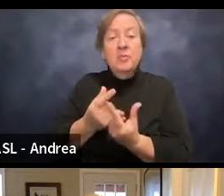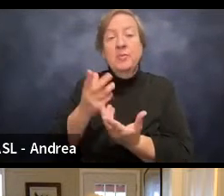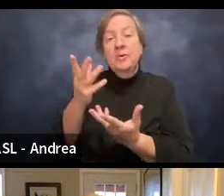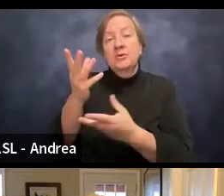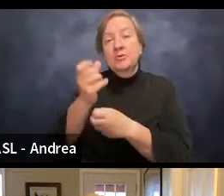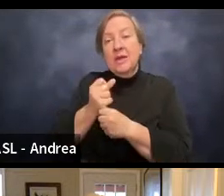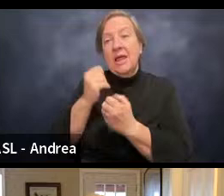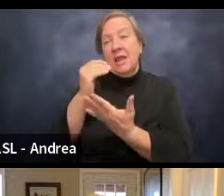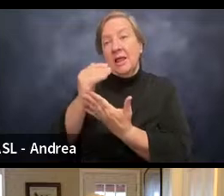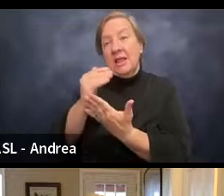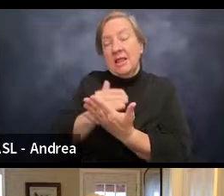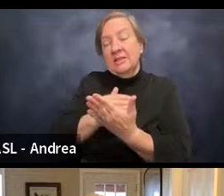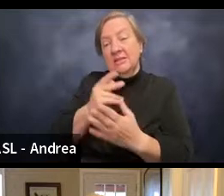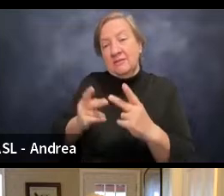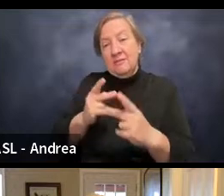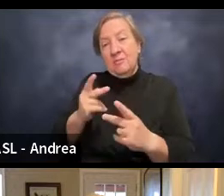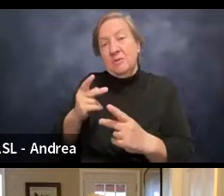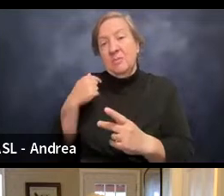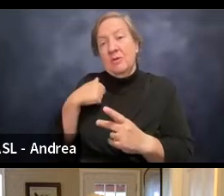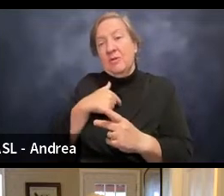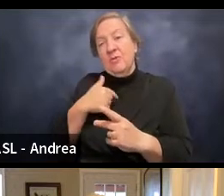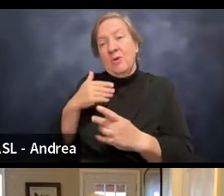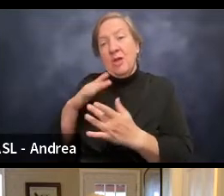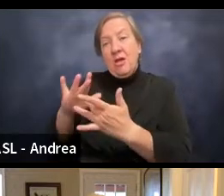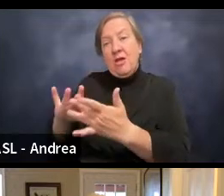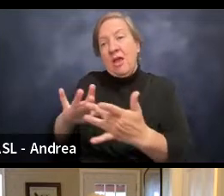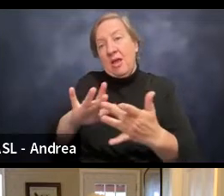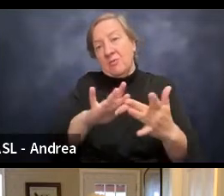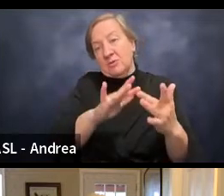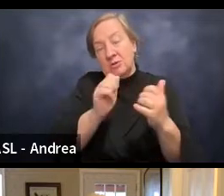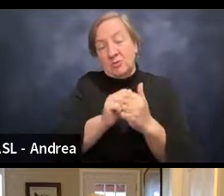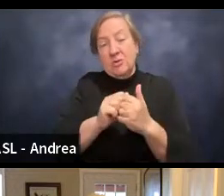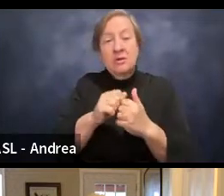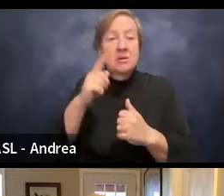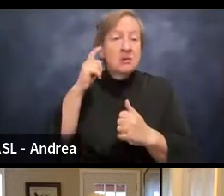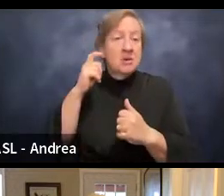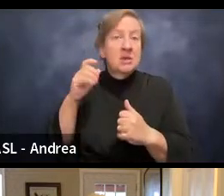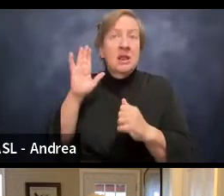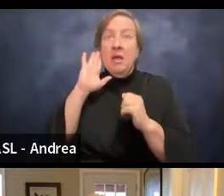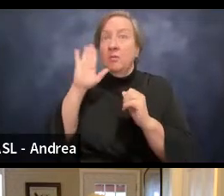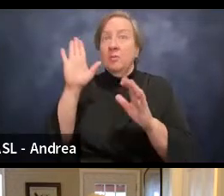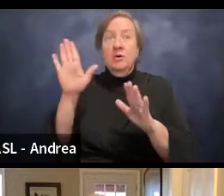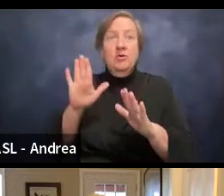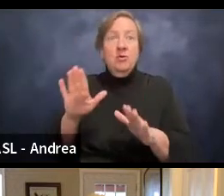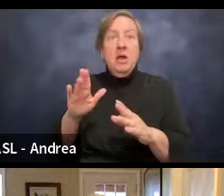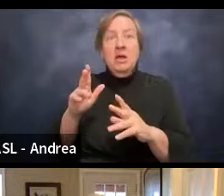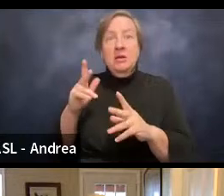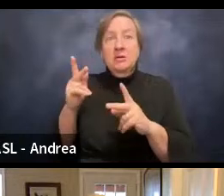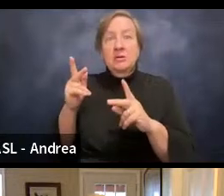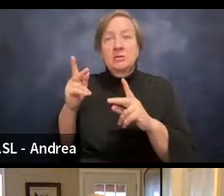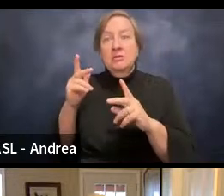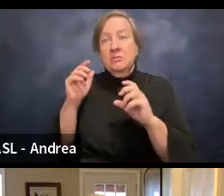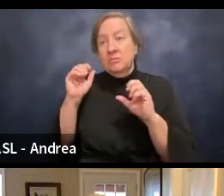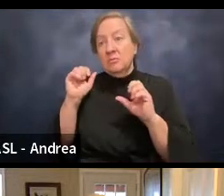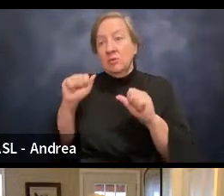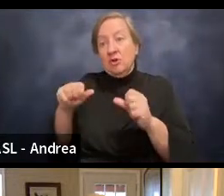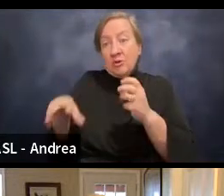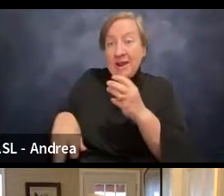the list of folks we have on our outreach list. Yeah. Because it'd be great to have folks add to that